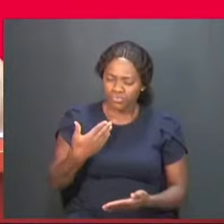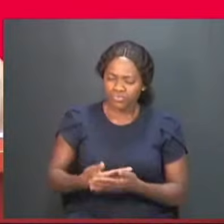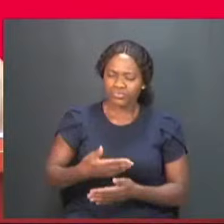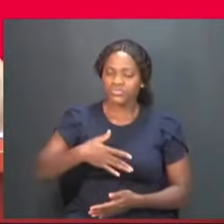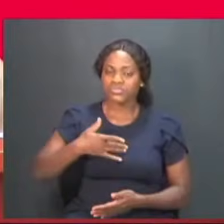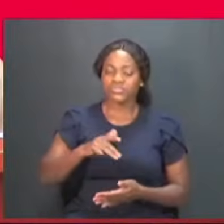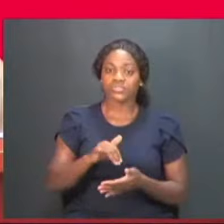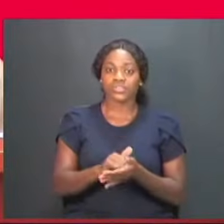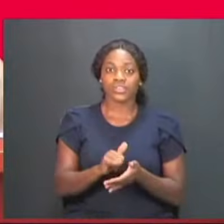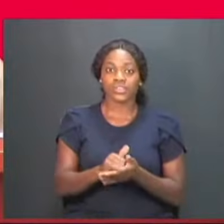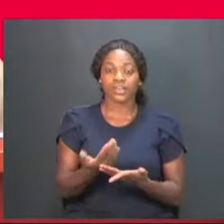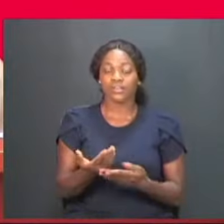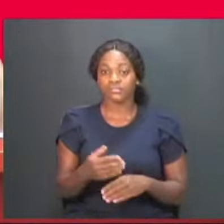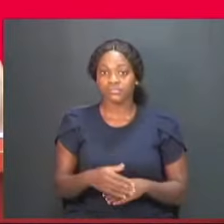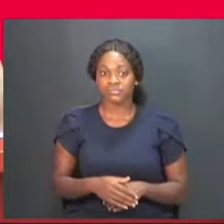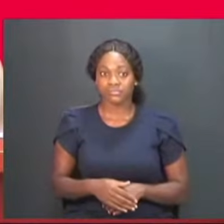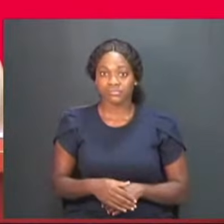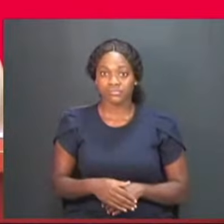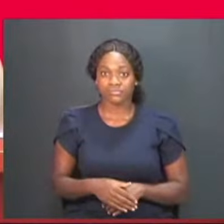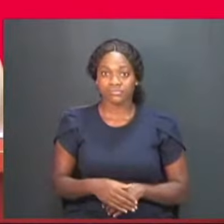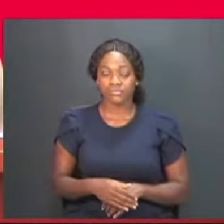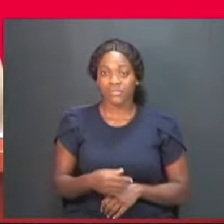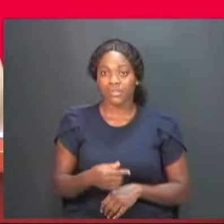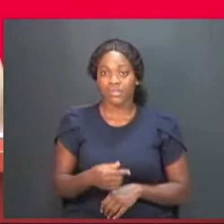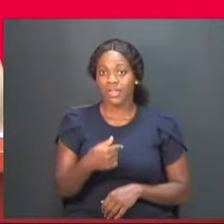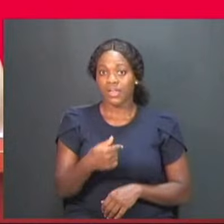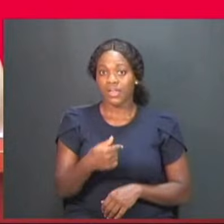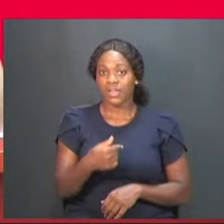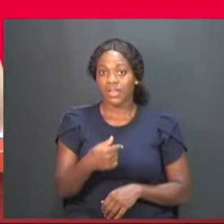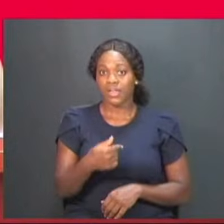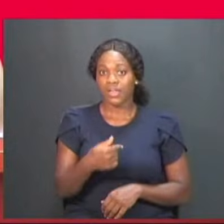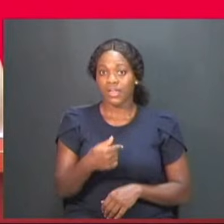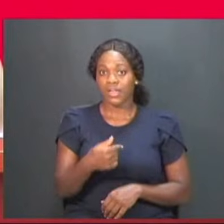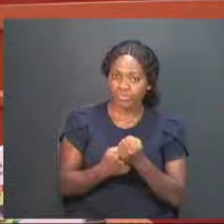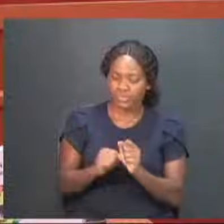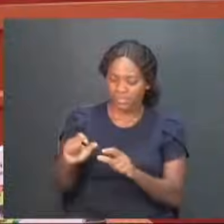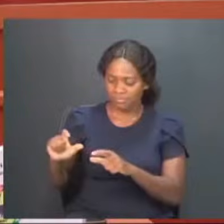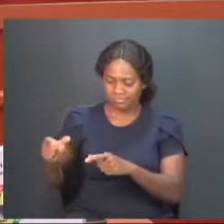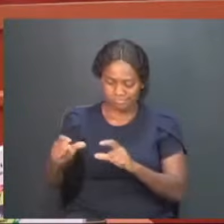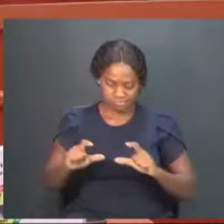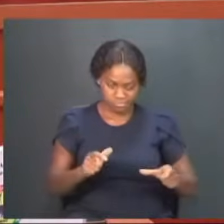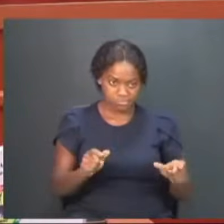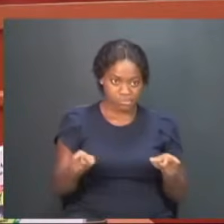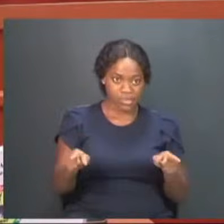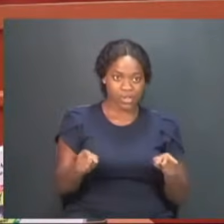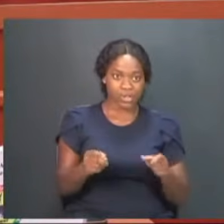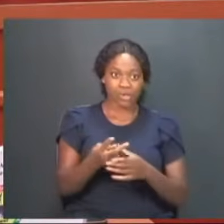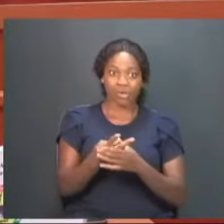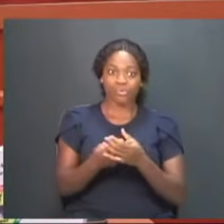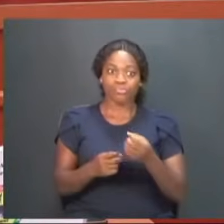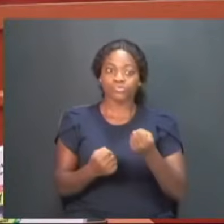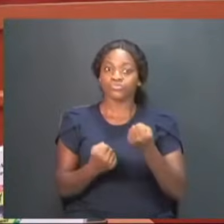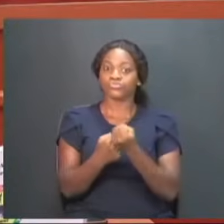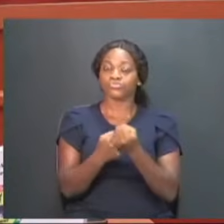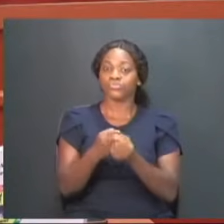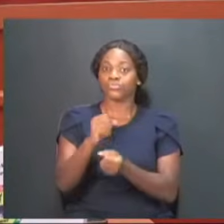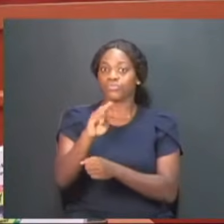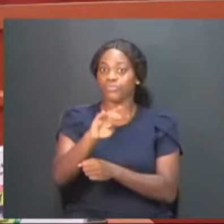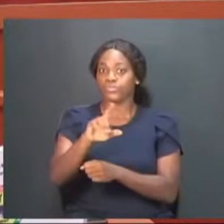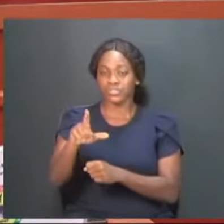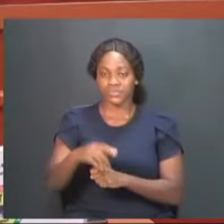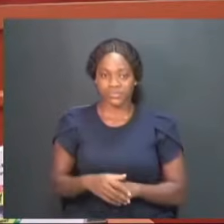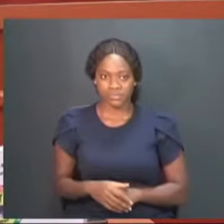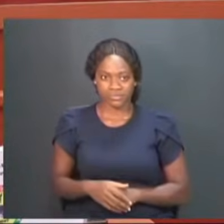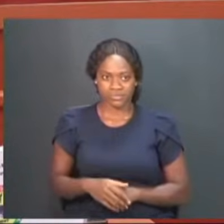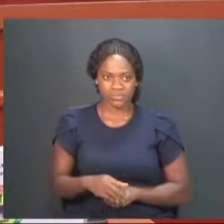there appears to be a bipartisan support for this bill. Mr. Speaker, we are living in a world that is fast